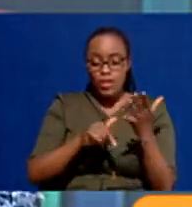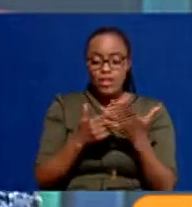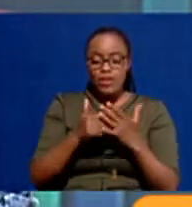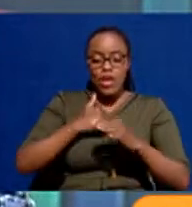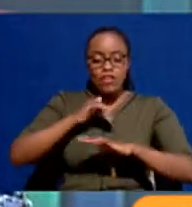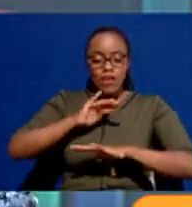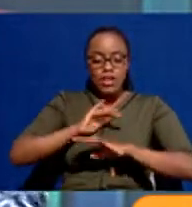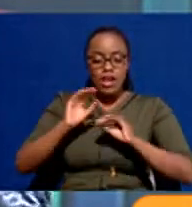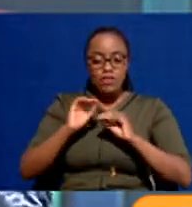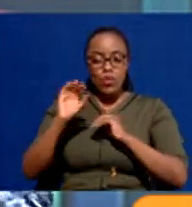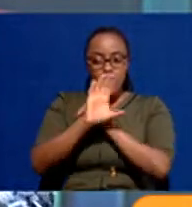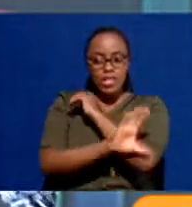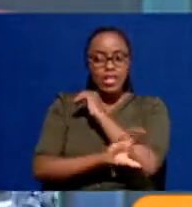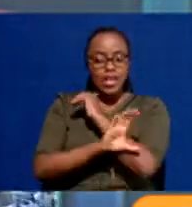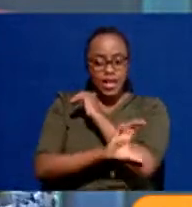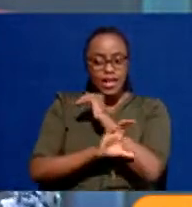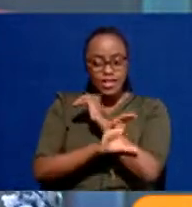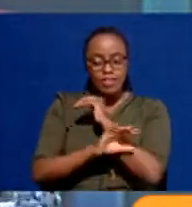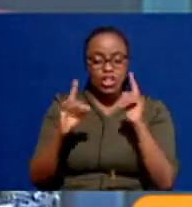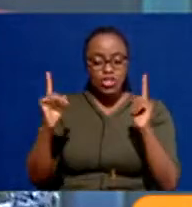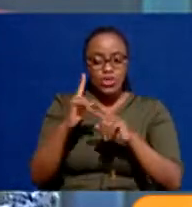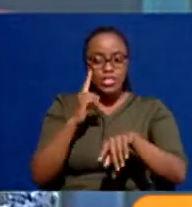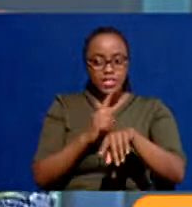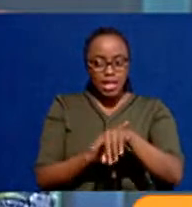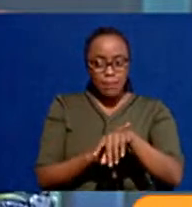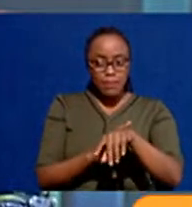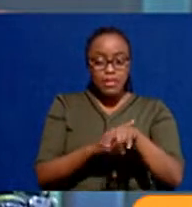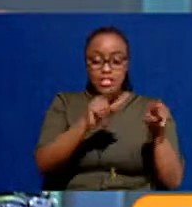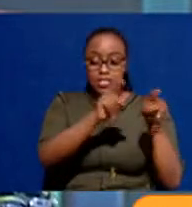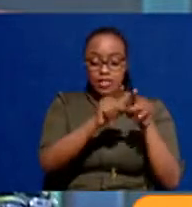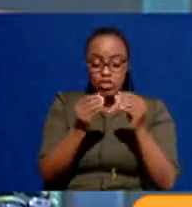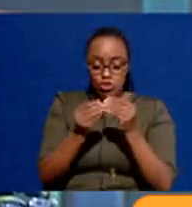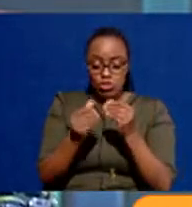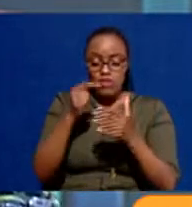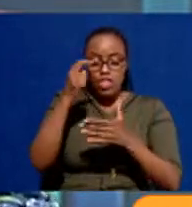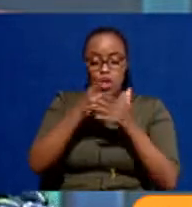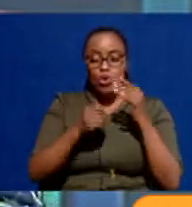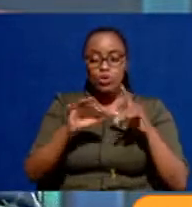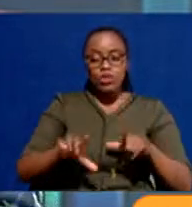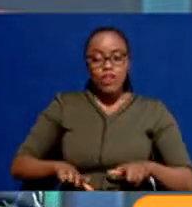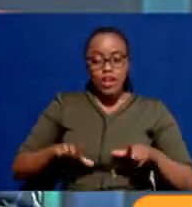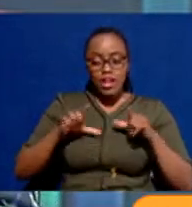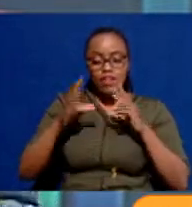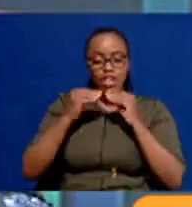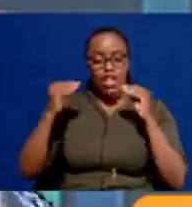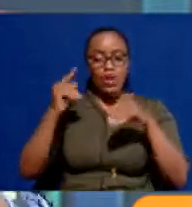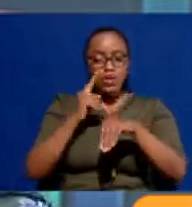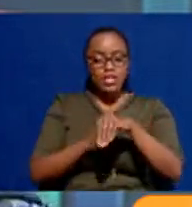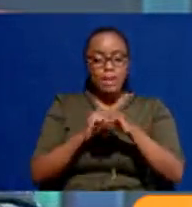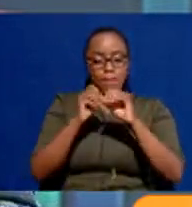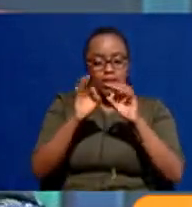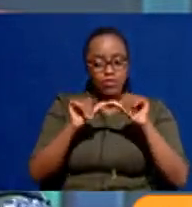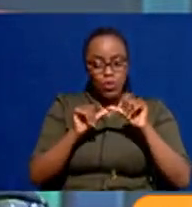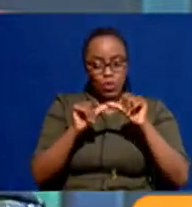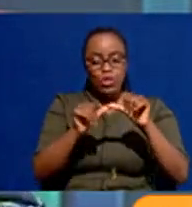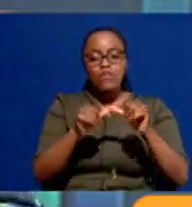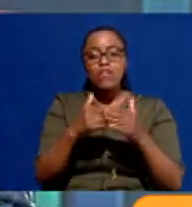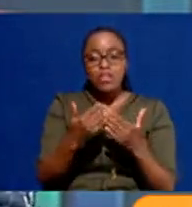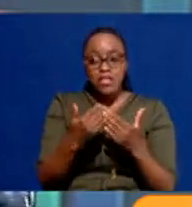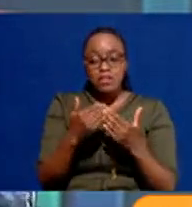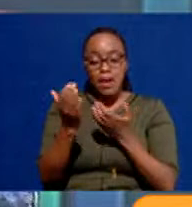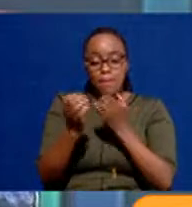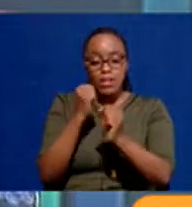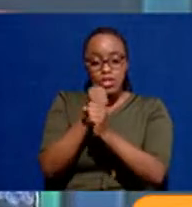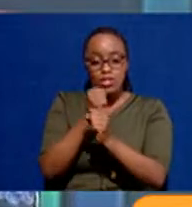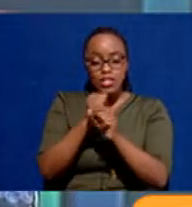deficits we have in the country. Short term is to meet to address the cost of living. Long term, if we continue with the business as we have been